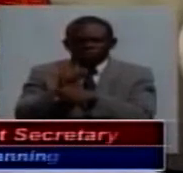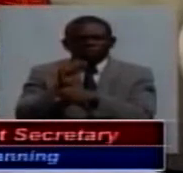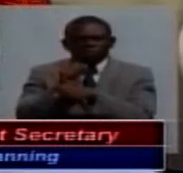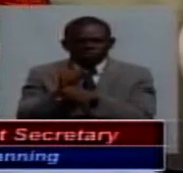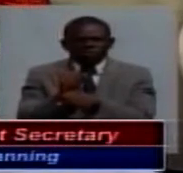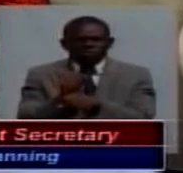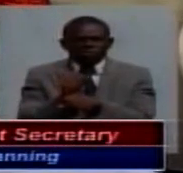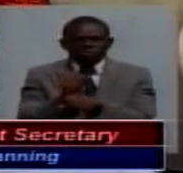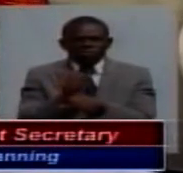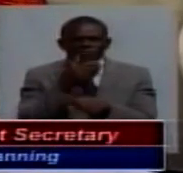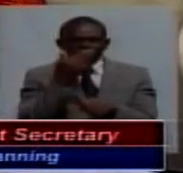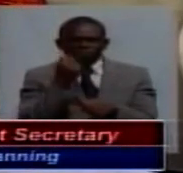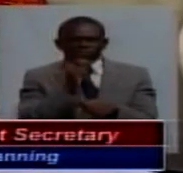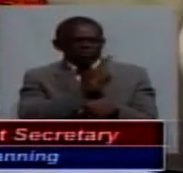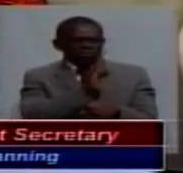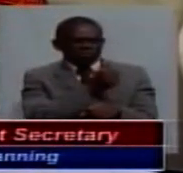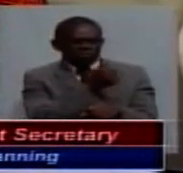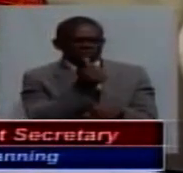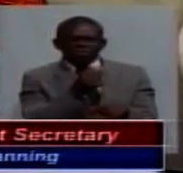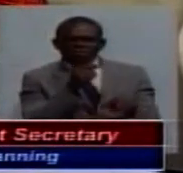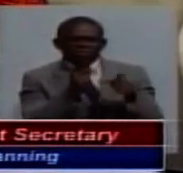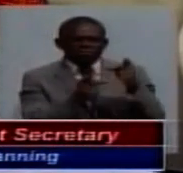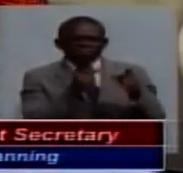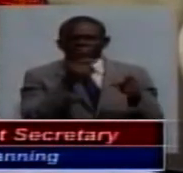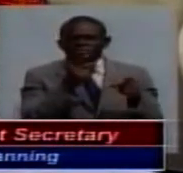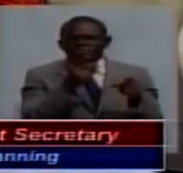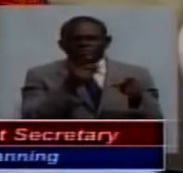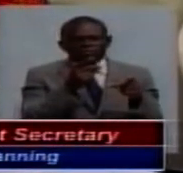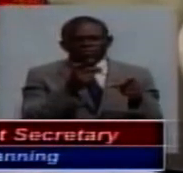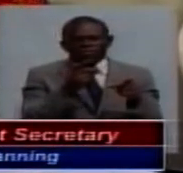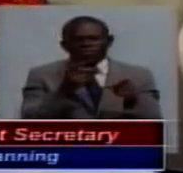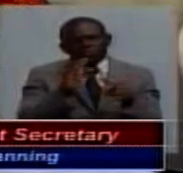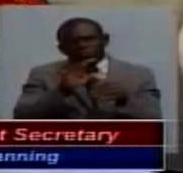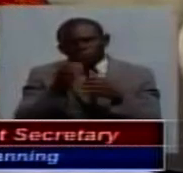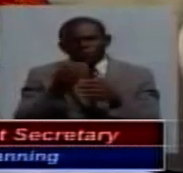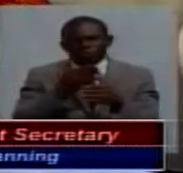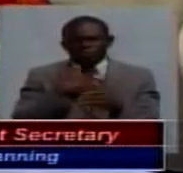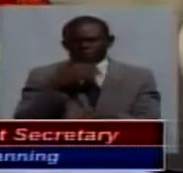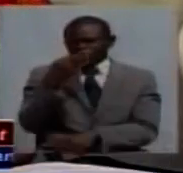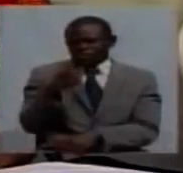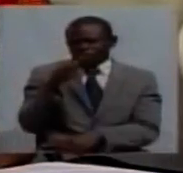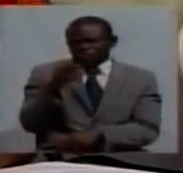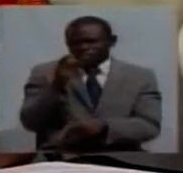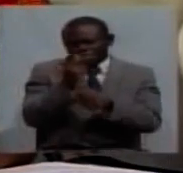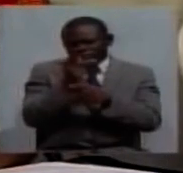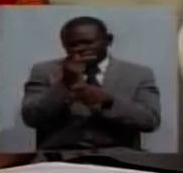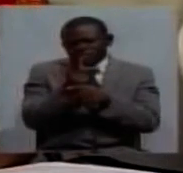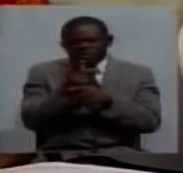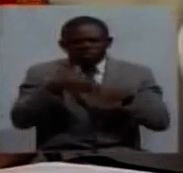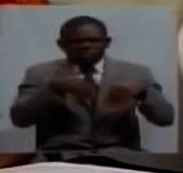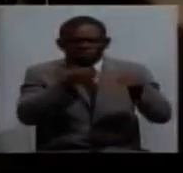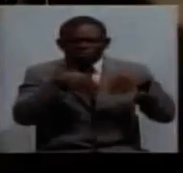of these vegetables? Or can they be preserved in other forms and make sure that they're marketed and